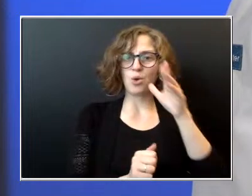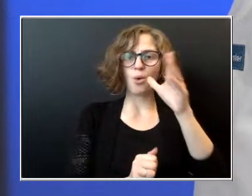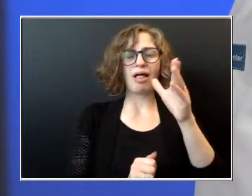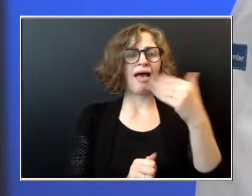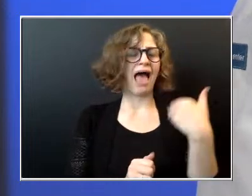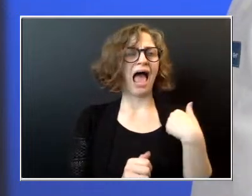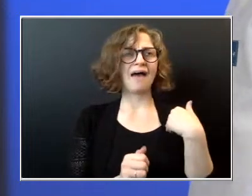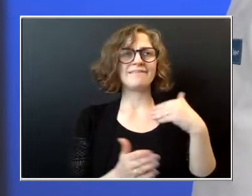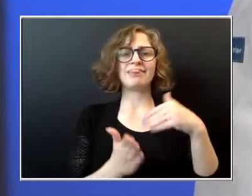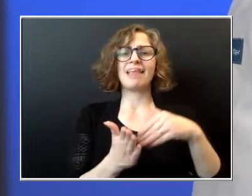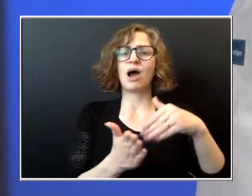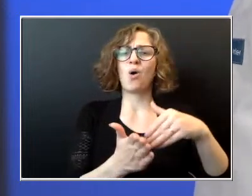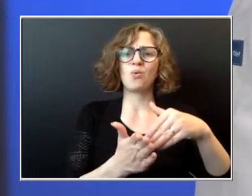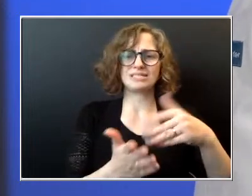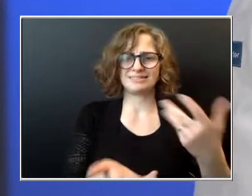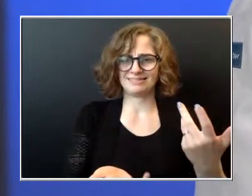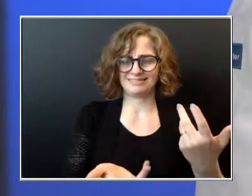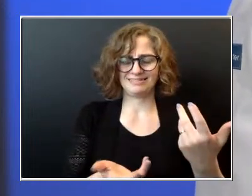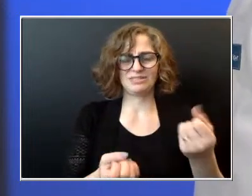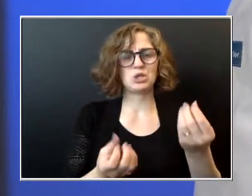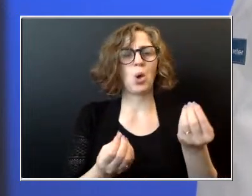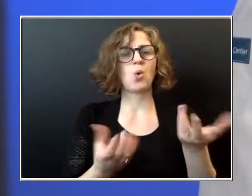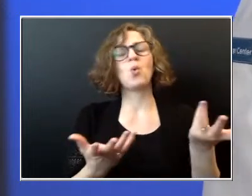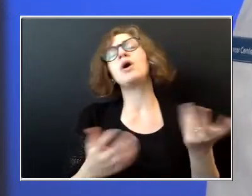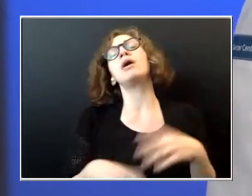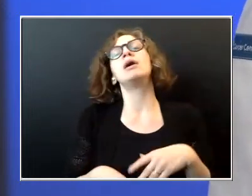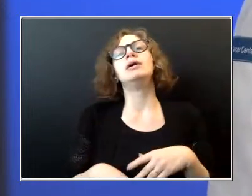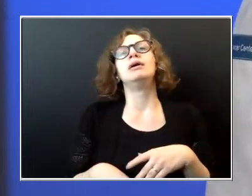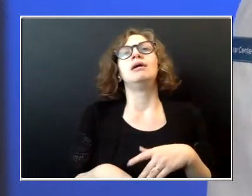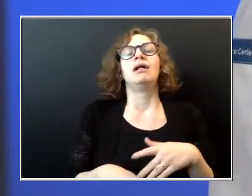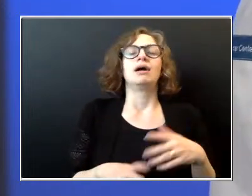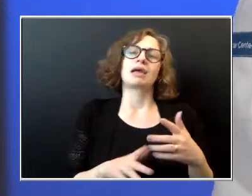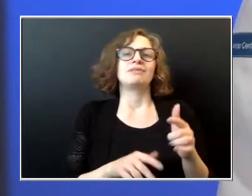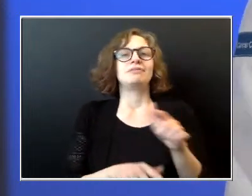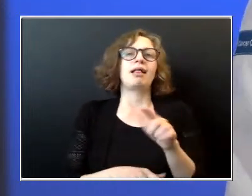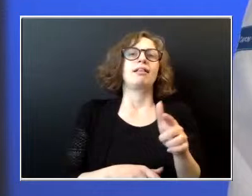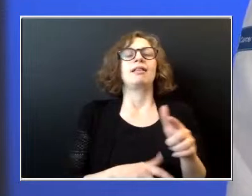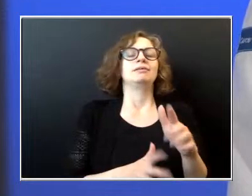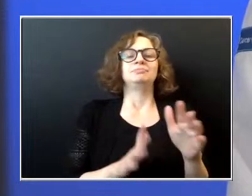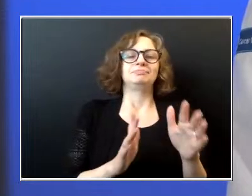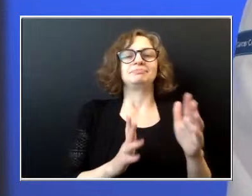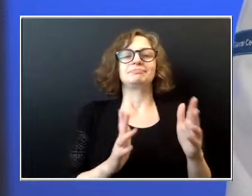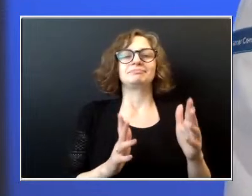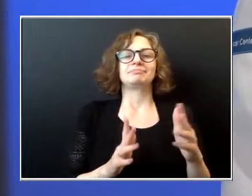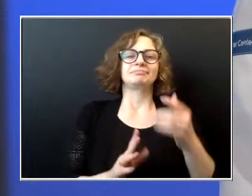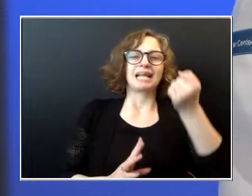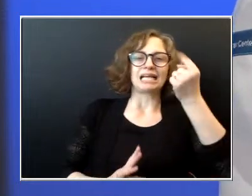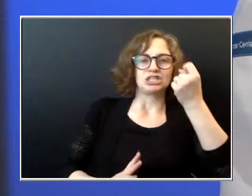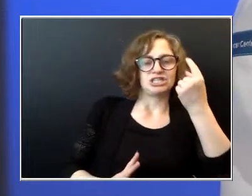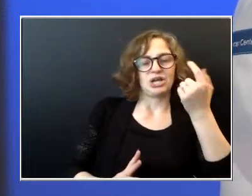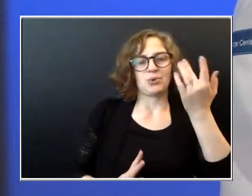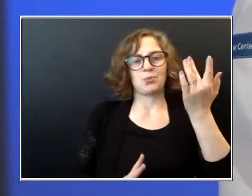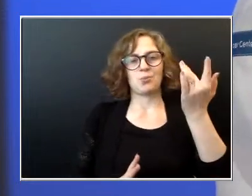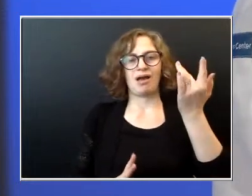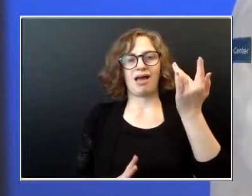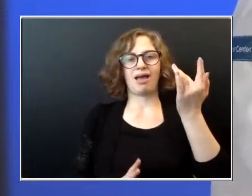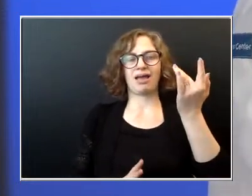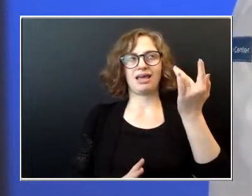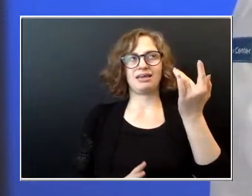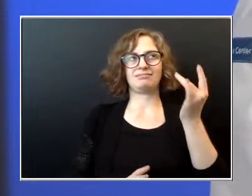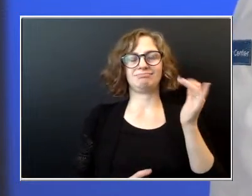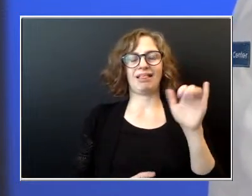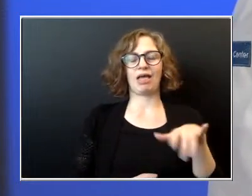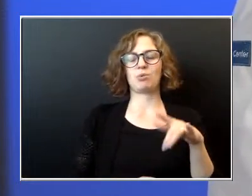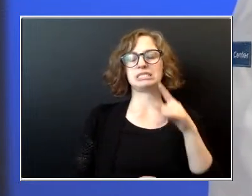So going back and forth between, yes, I understand why I was suspicious at first, but it's